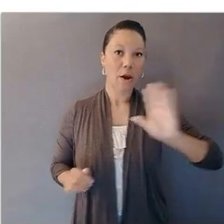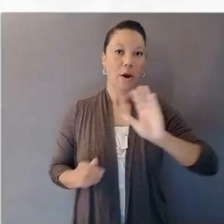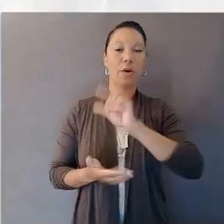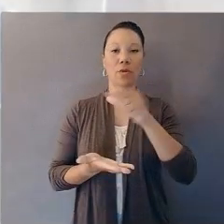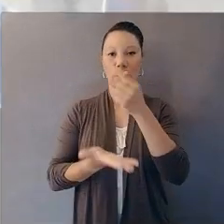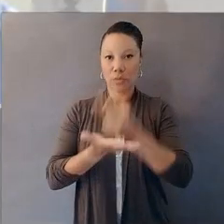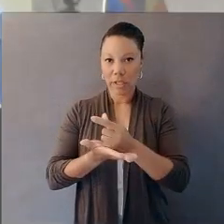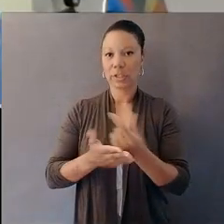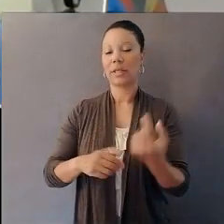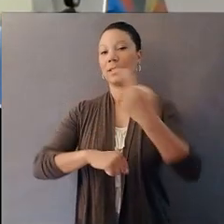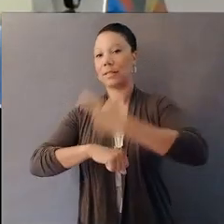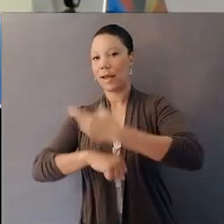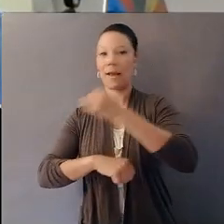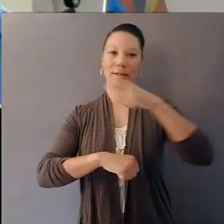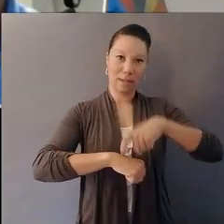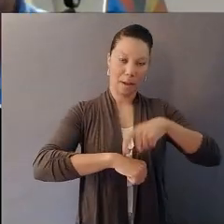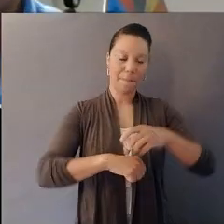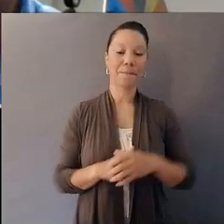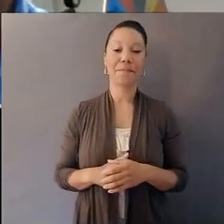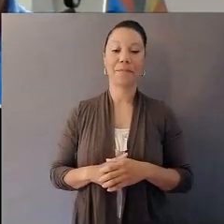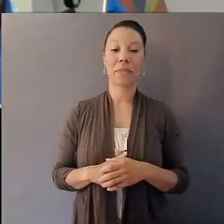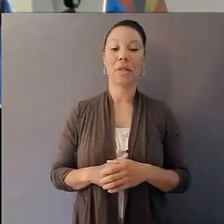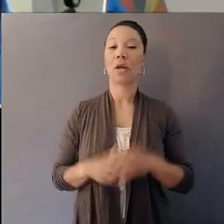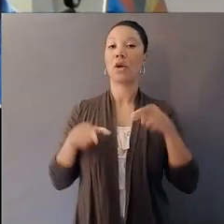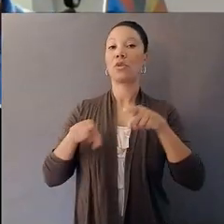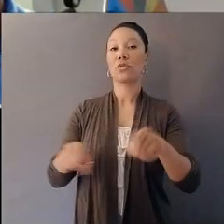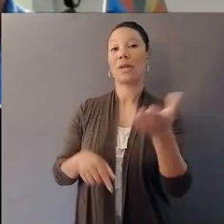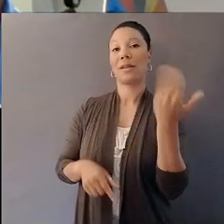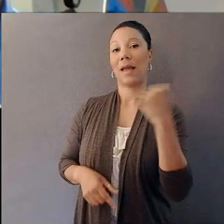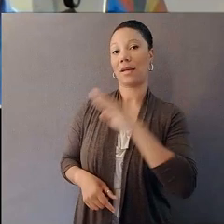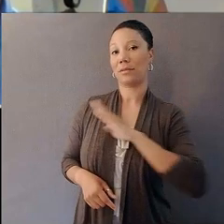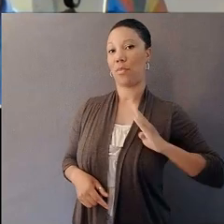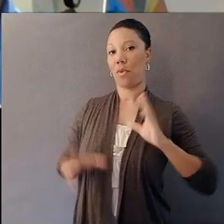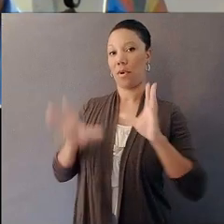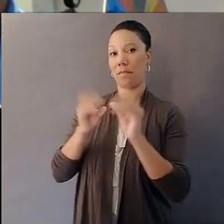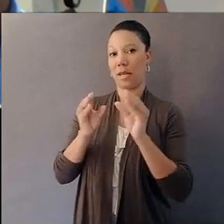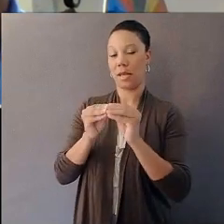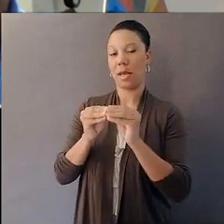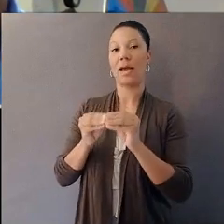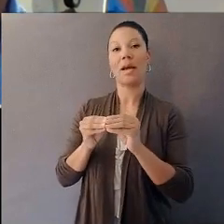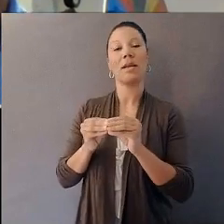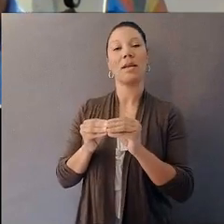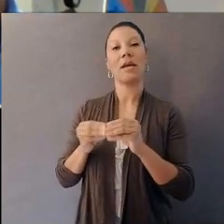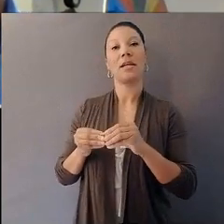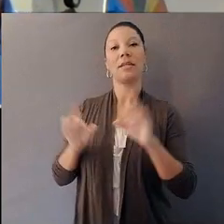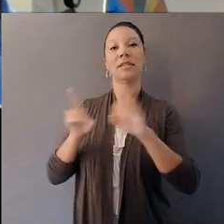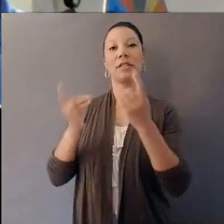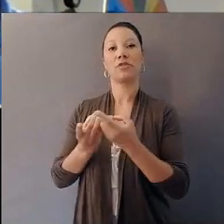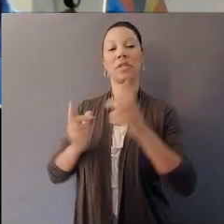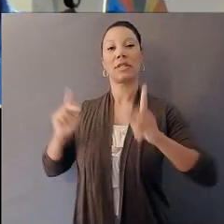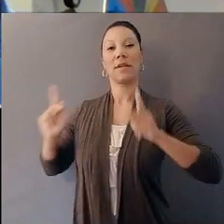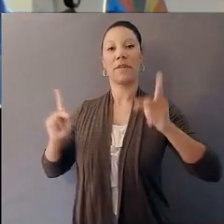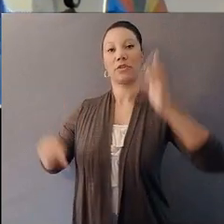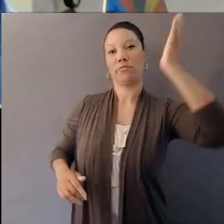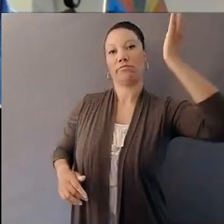and date. And during the last board meeting, district officials gave a presentation on phase 1 for the district's